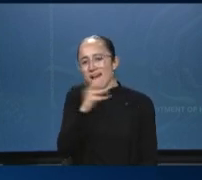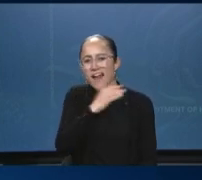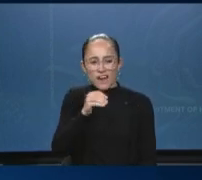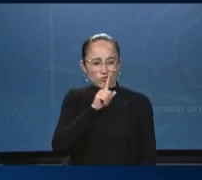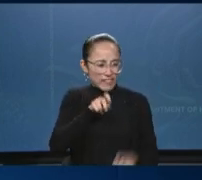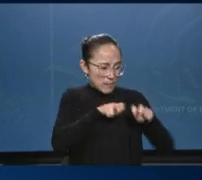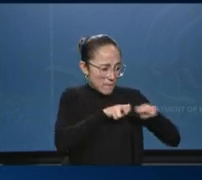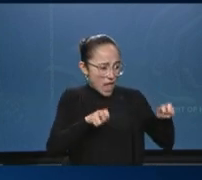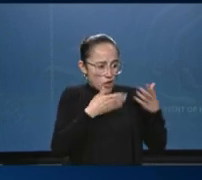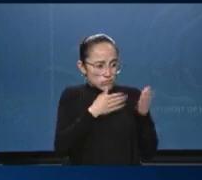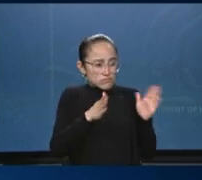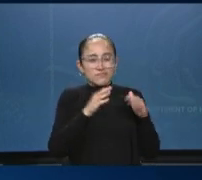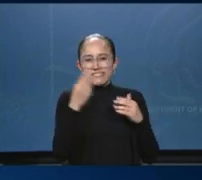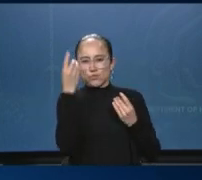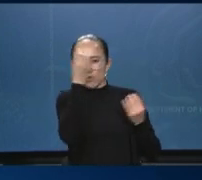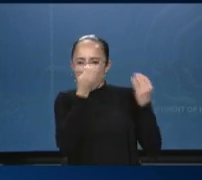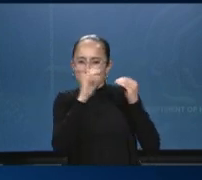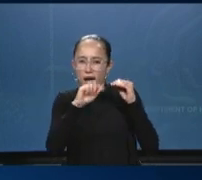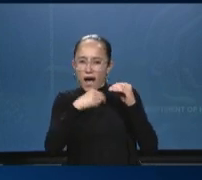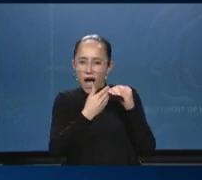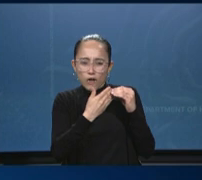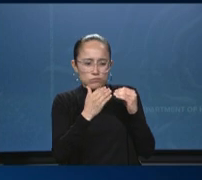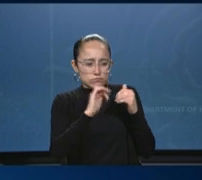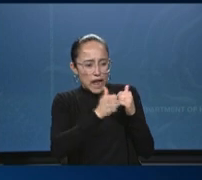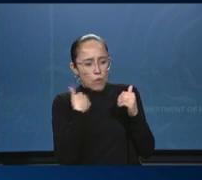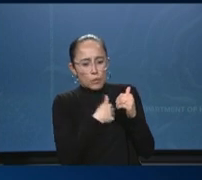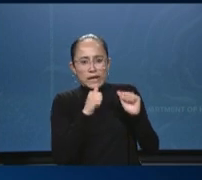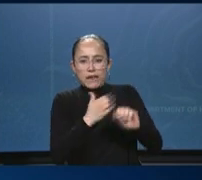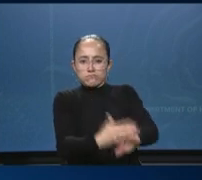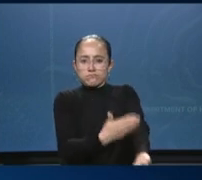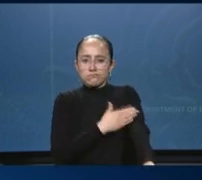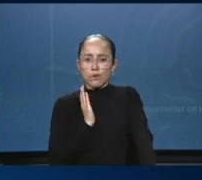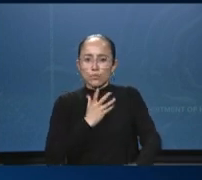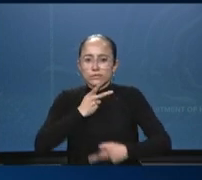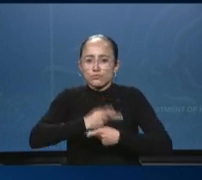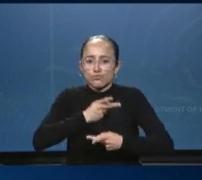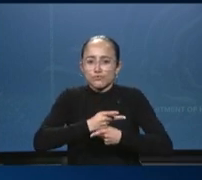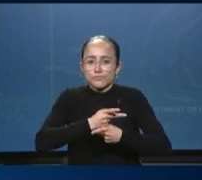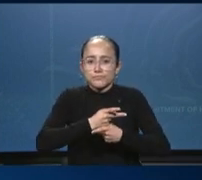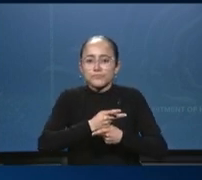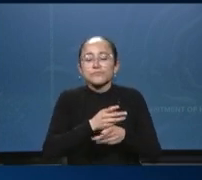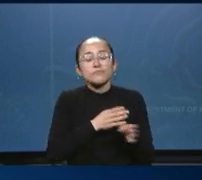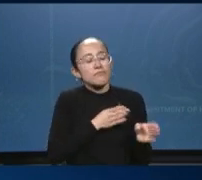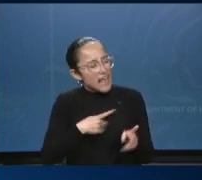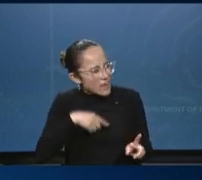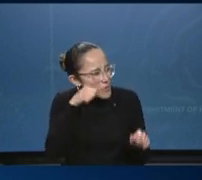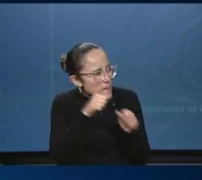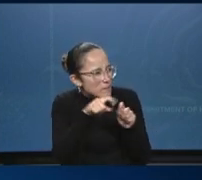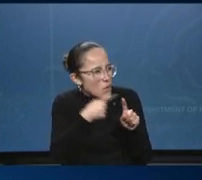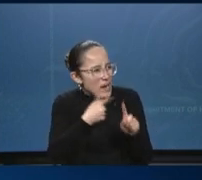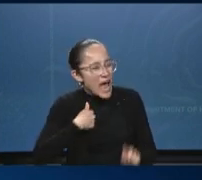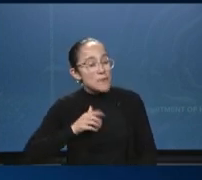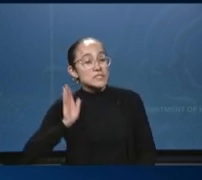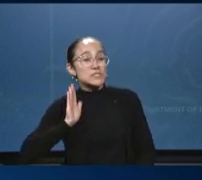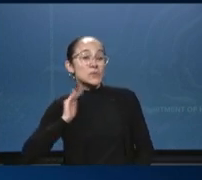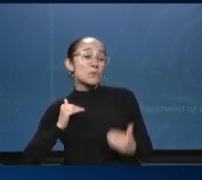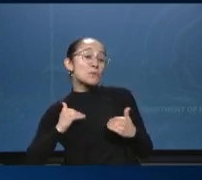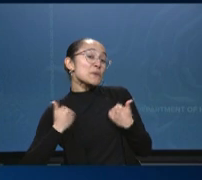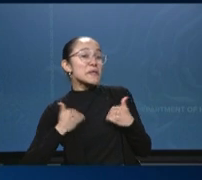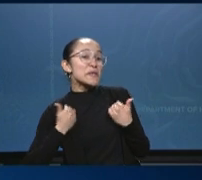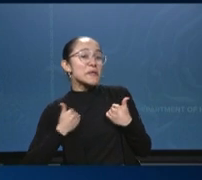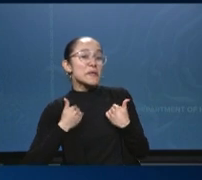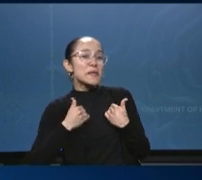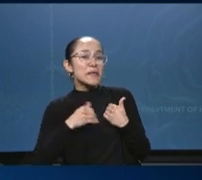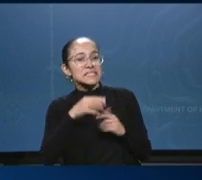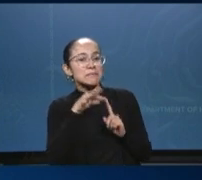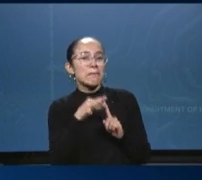to think about how we can improve care. I remember when, you know, I was like a wee special assistant back